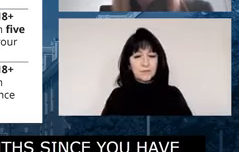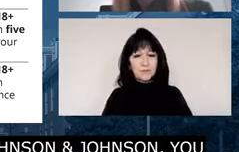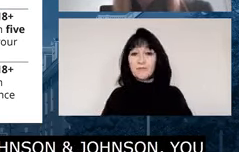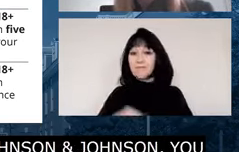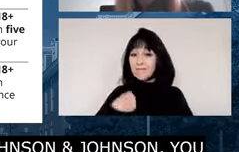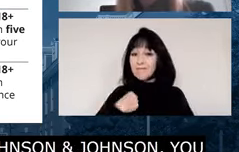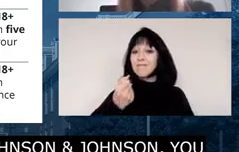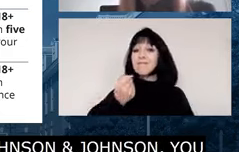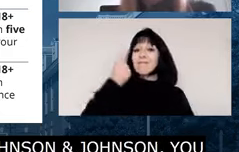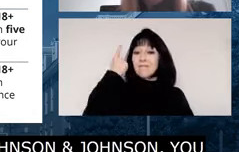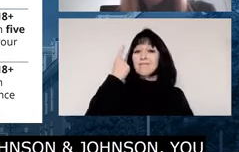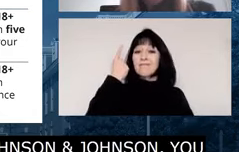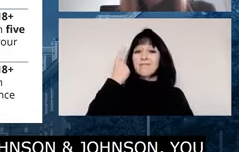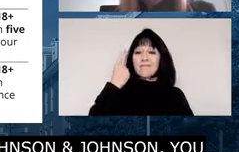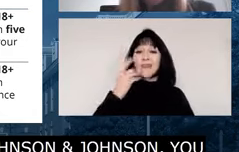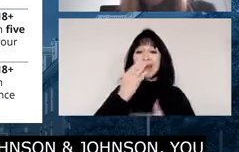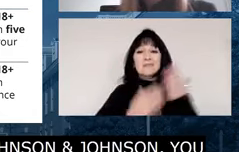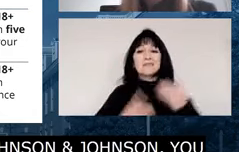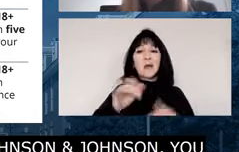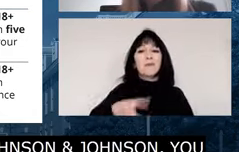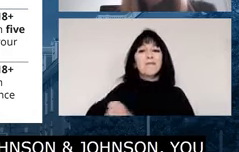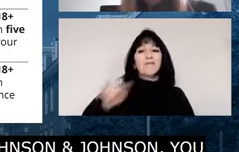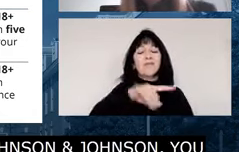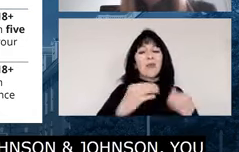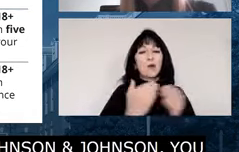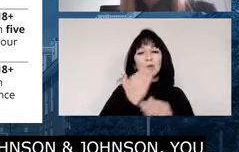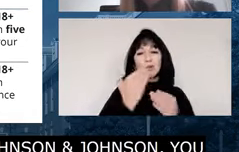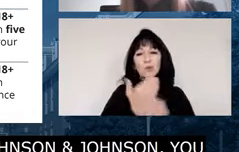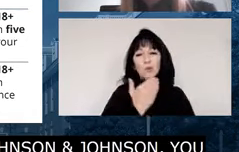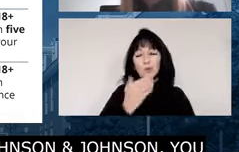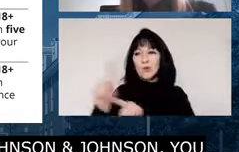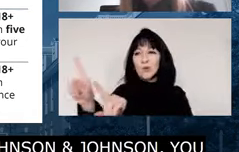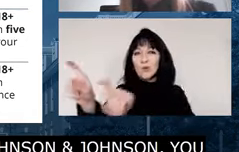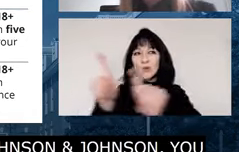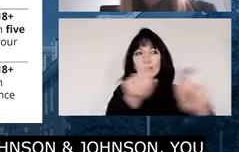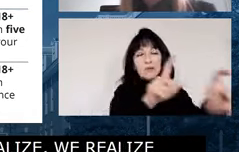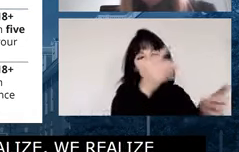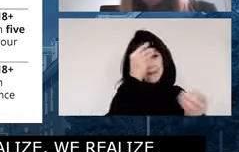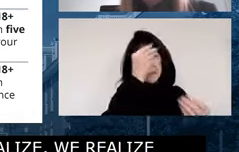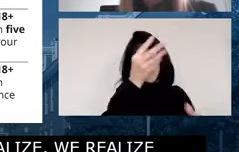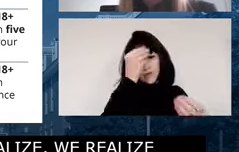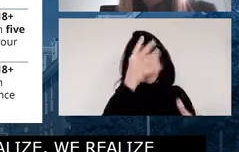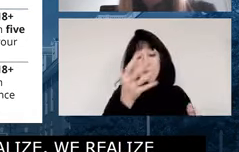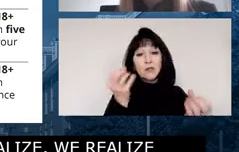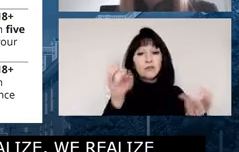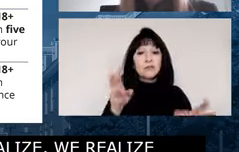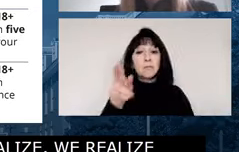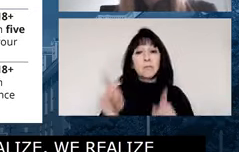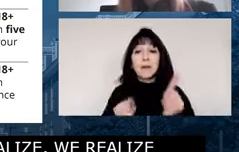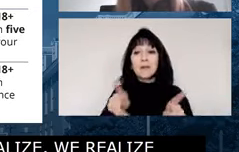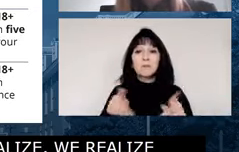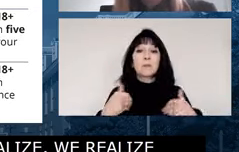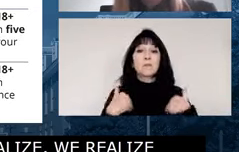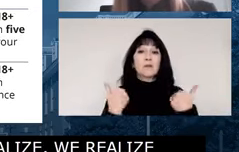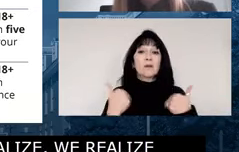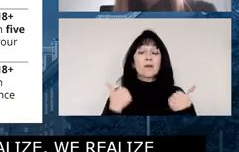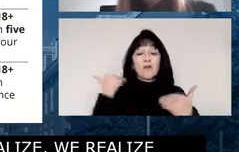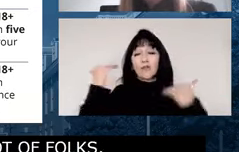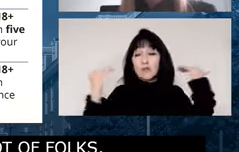we realized from some new polling that a lot of folks, especially younger adults